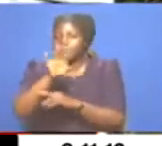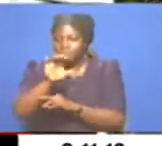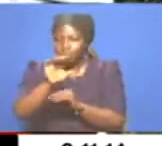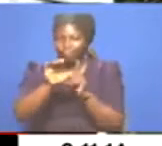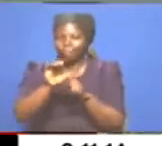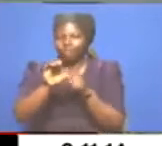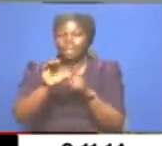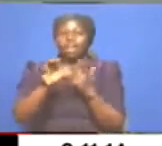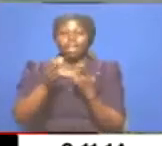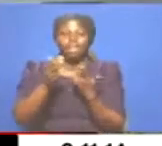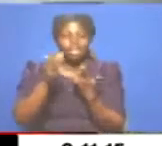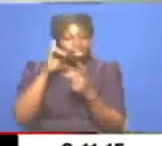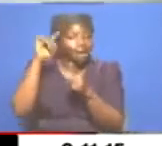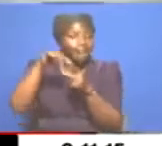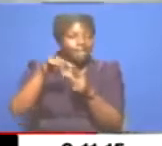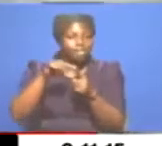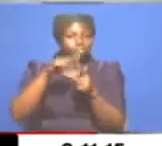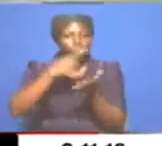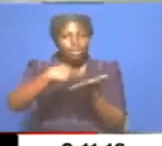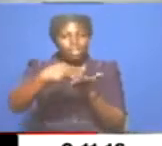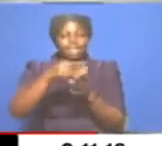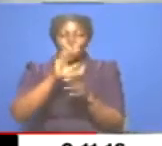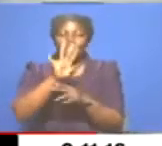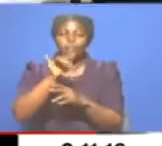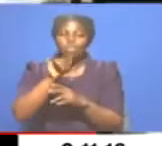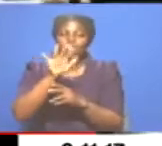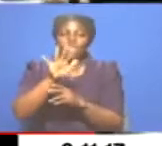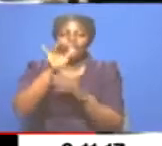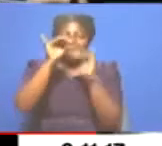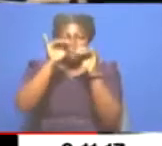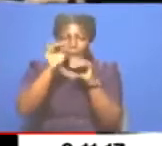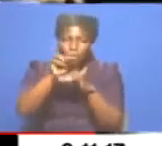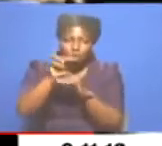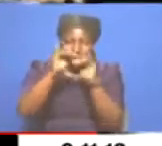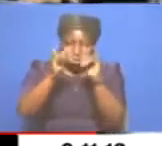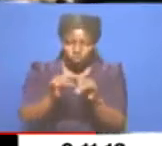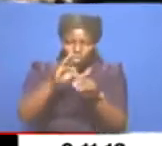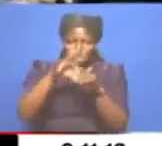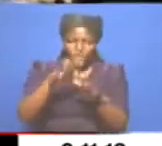Commission targets to enlist 4.5 million new voters.